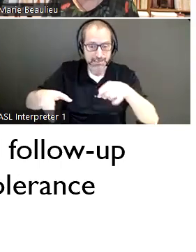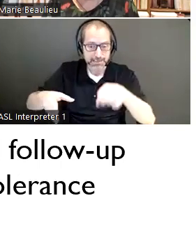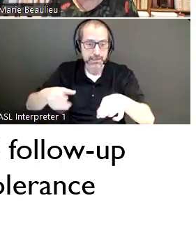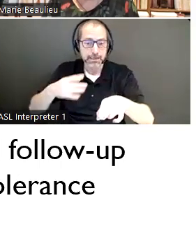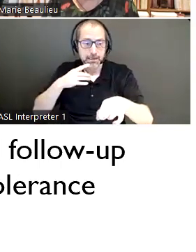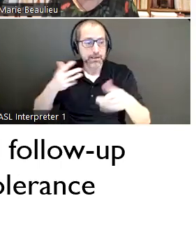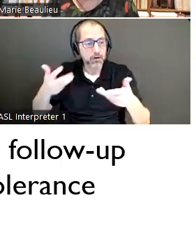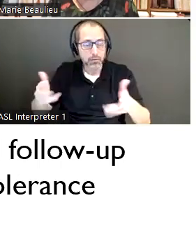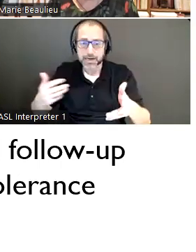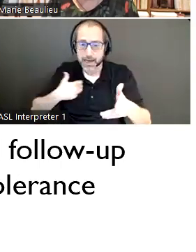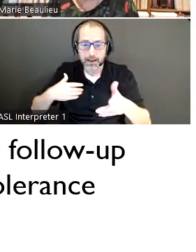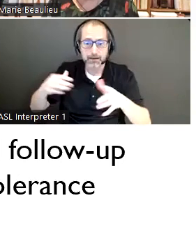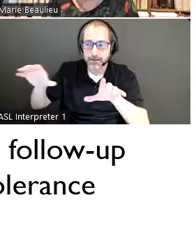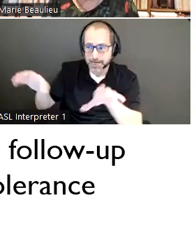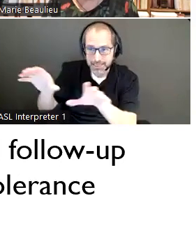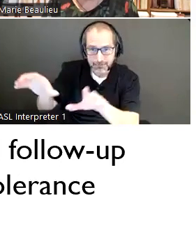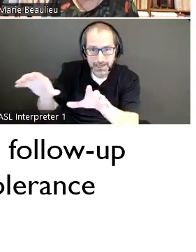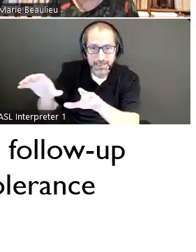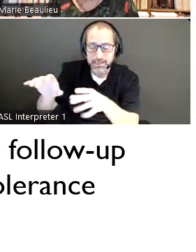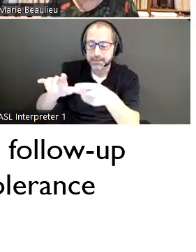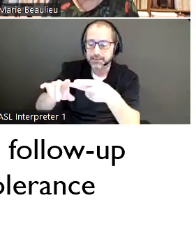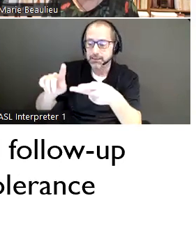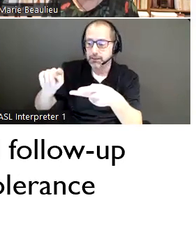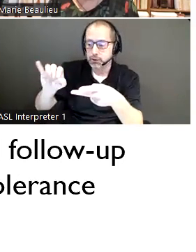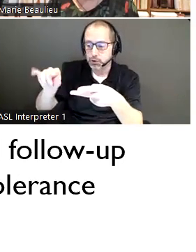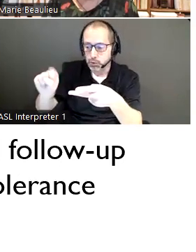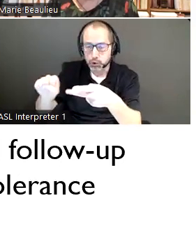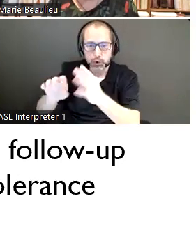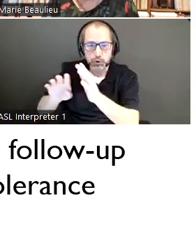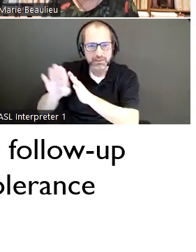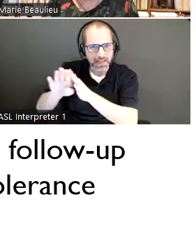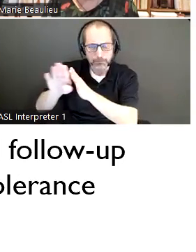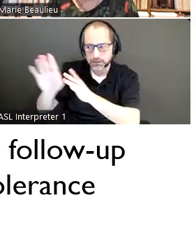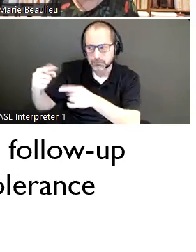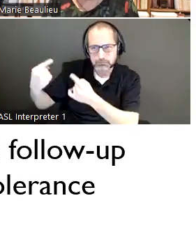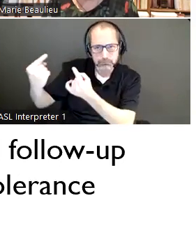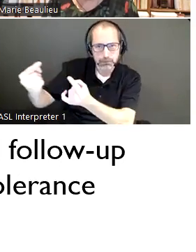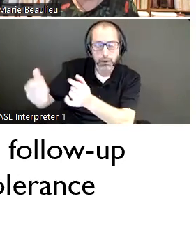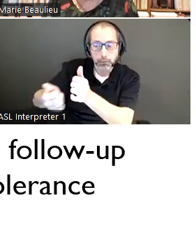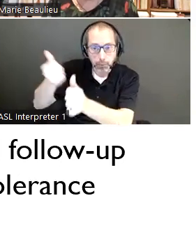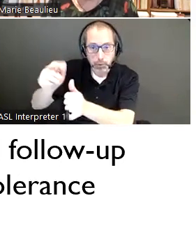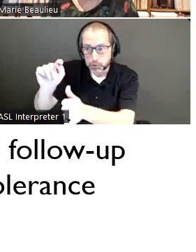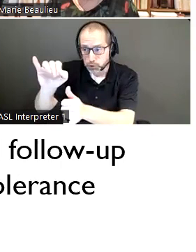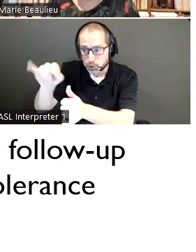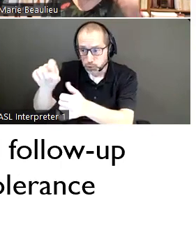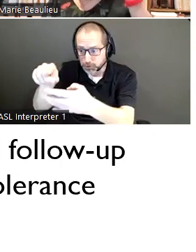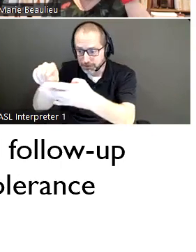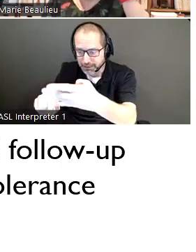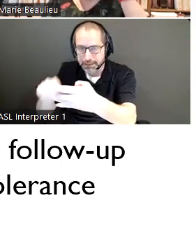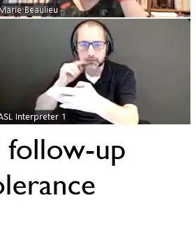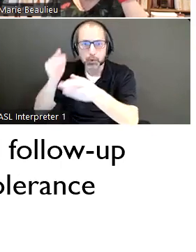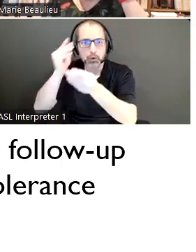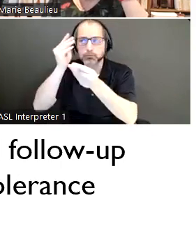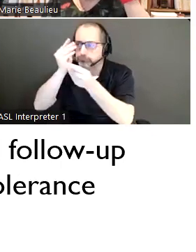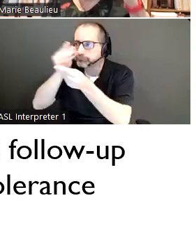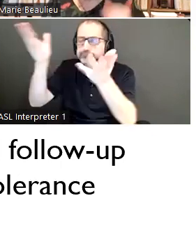tools that have been developed over the years. But most of these tools aims to improve awareness, prevention, and